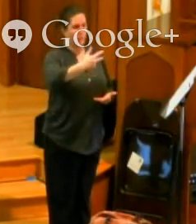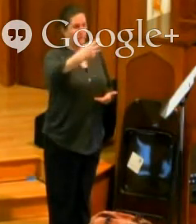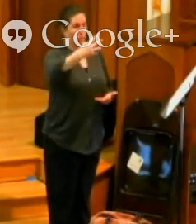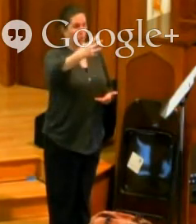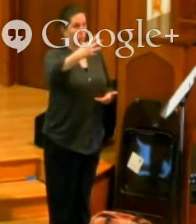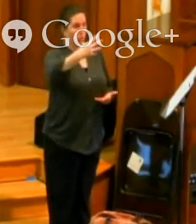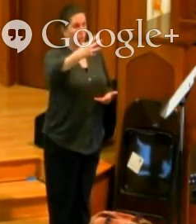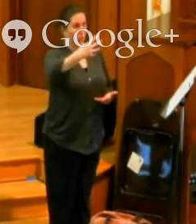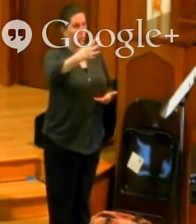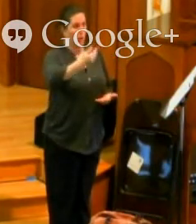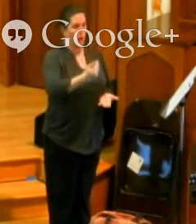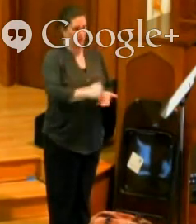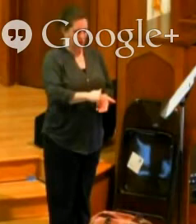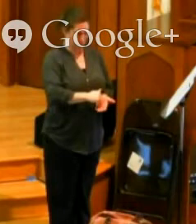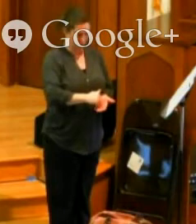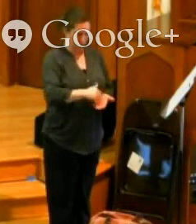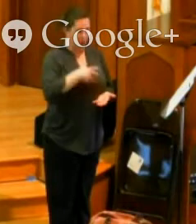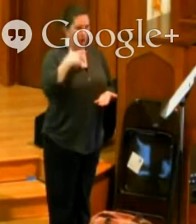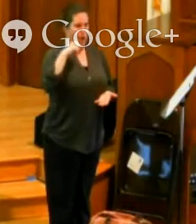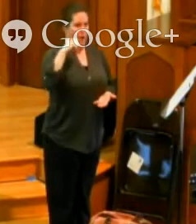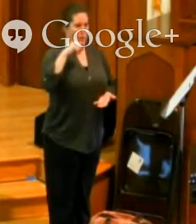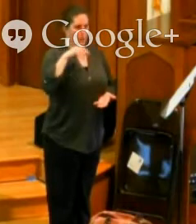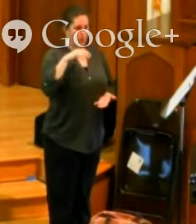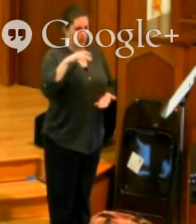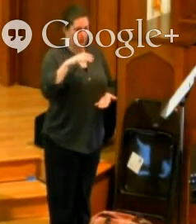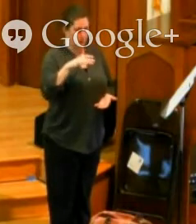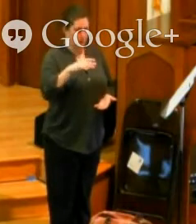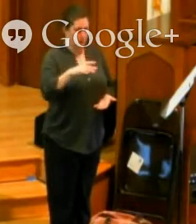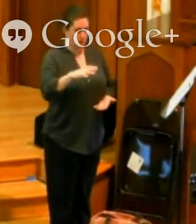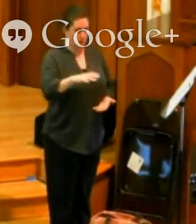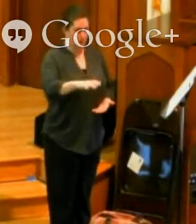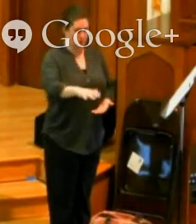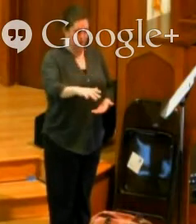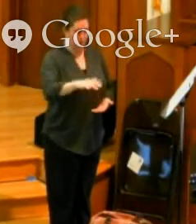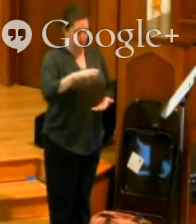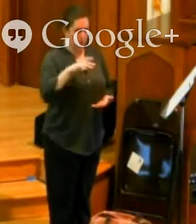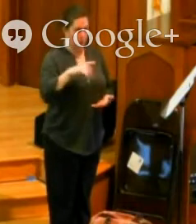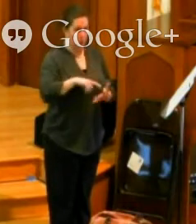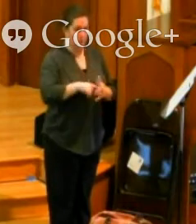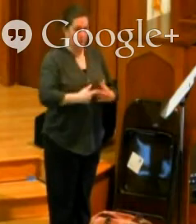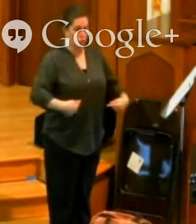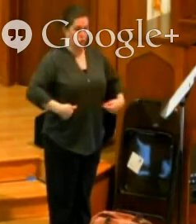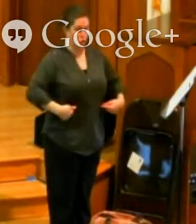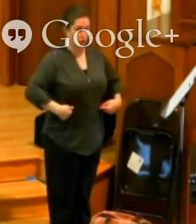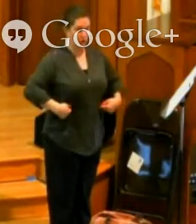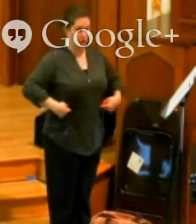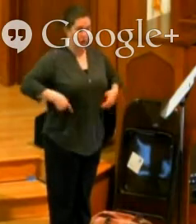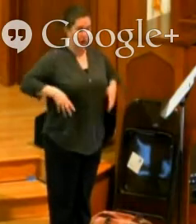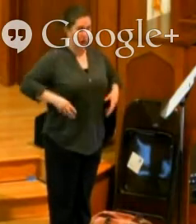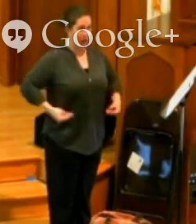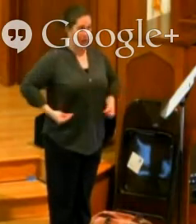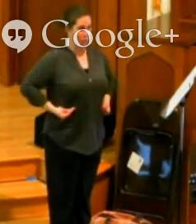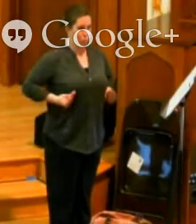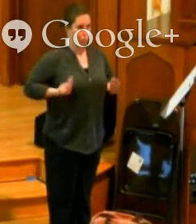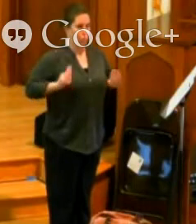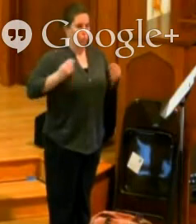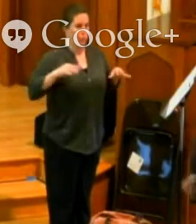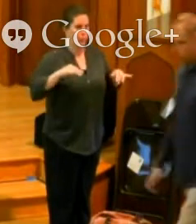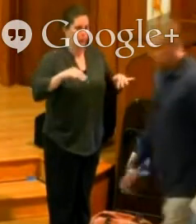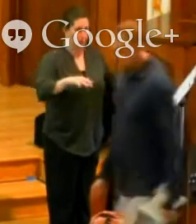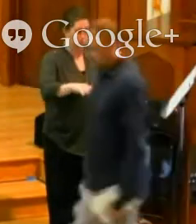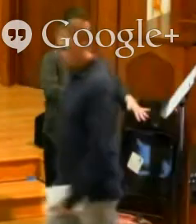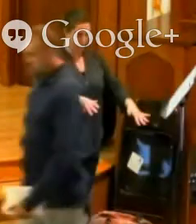then do the same thing. Breathe out, but starting from the lower and pushing it out. Breathing out